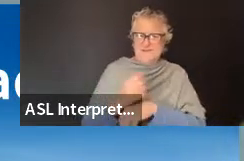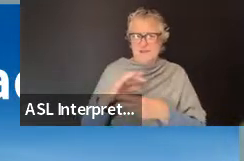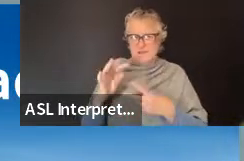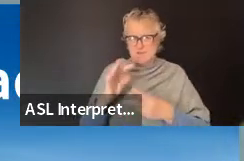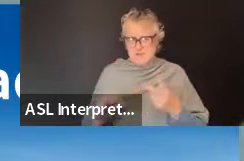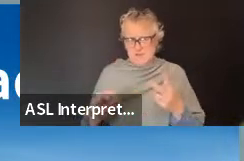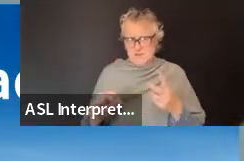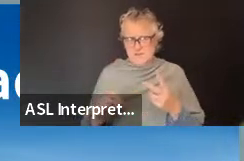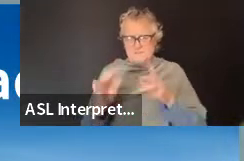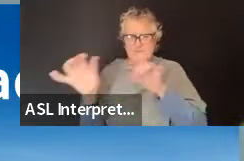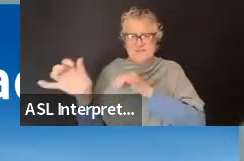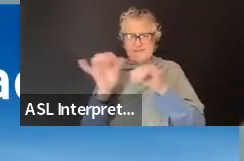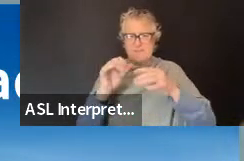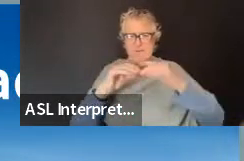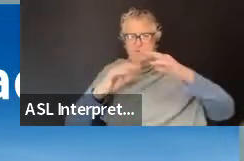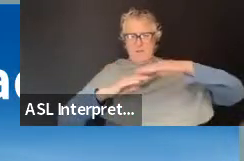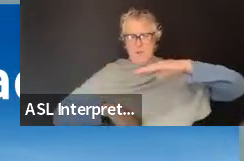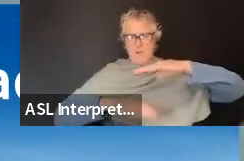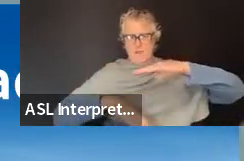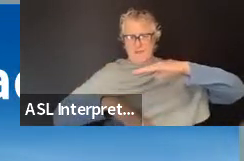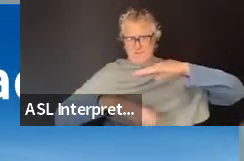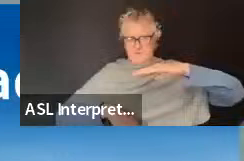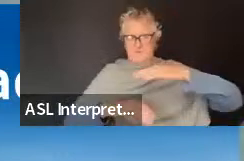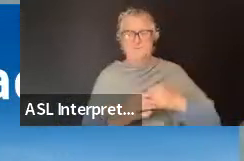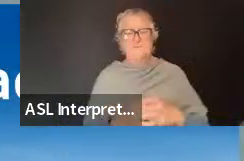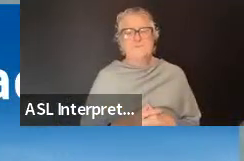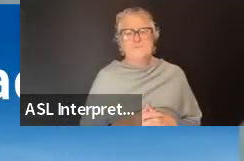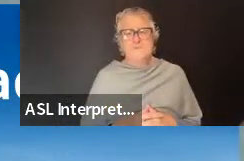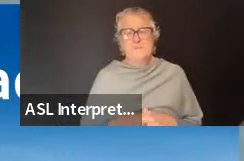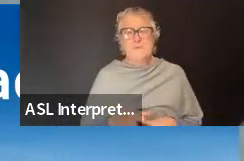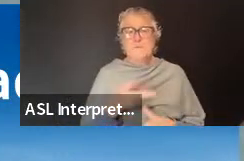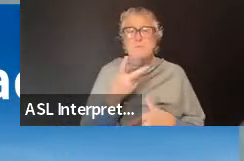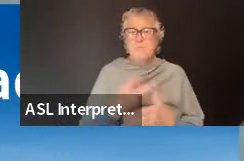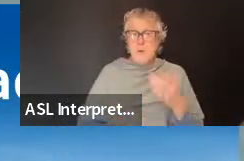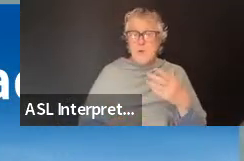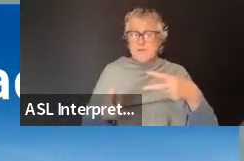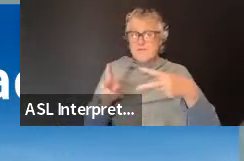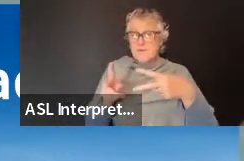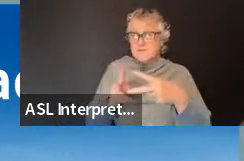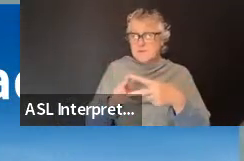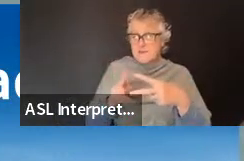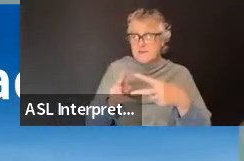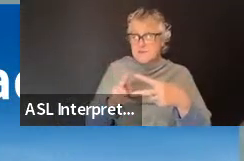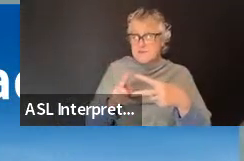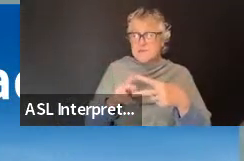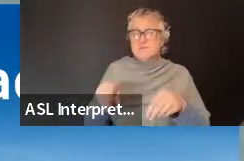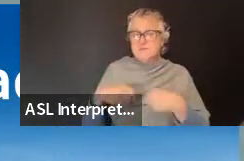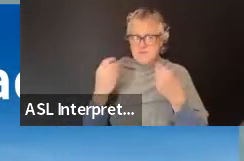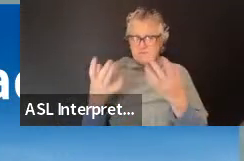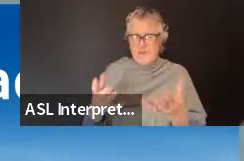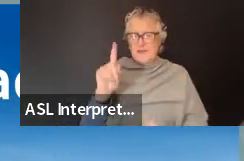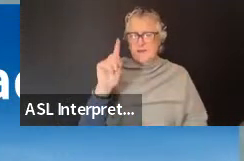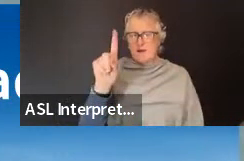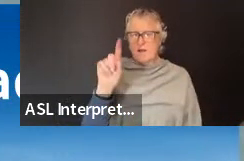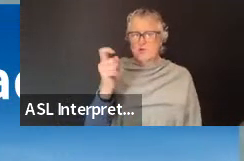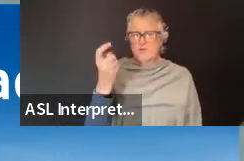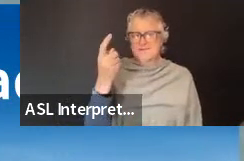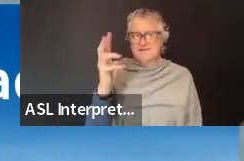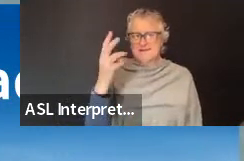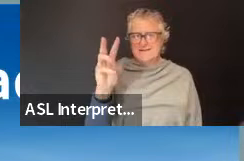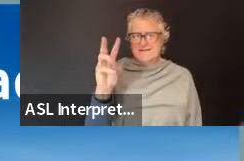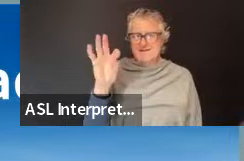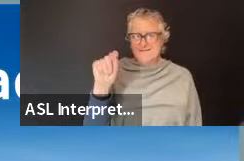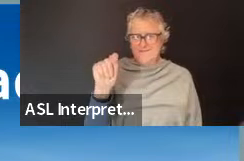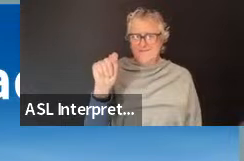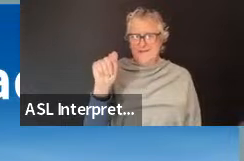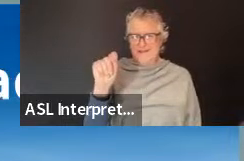lower level of the double deck fixed option. Both of these options provide 116 feet clear from